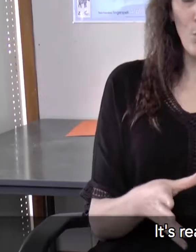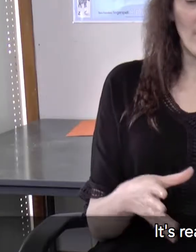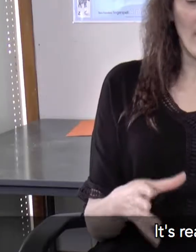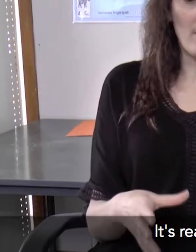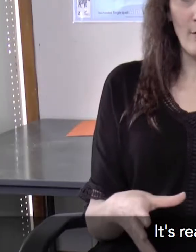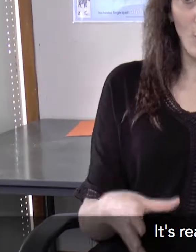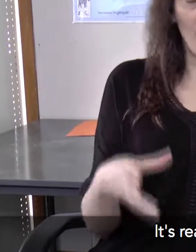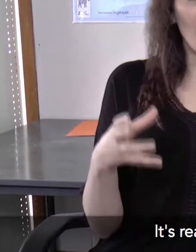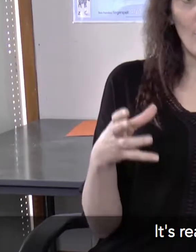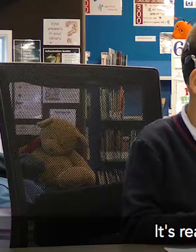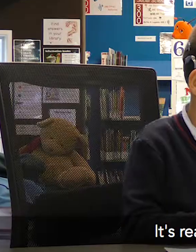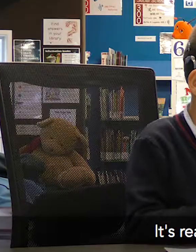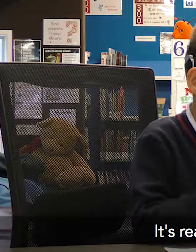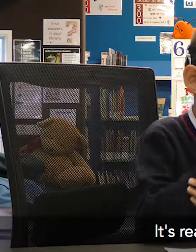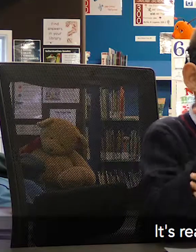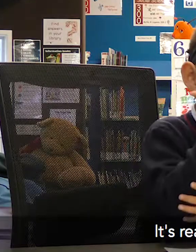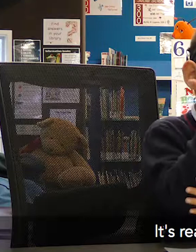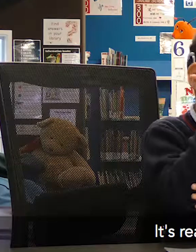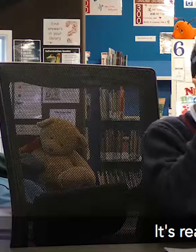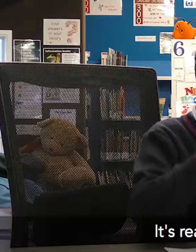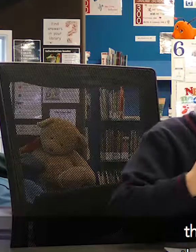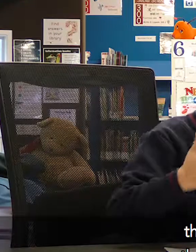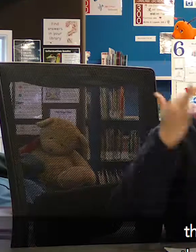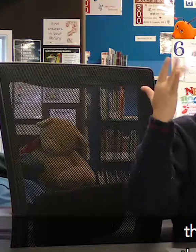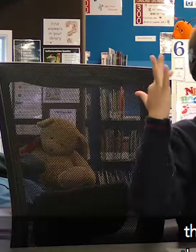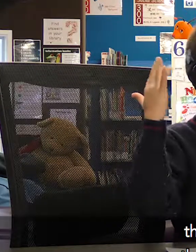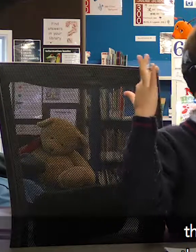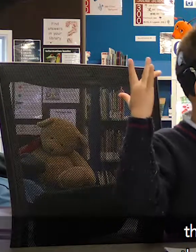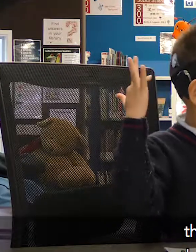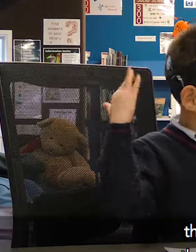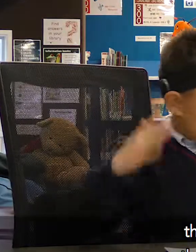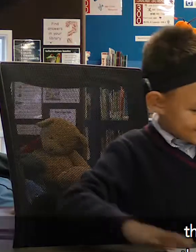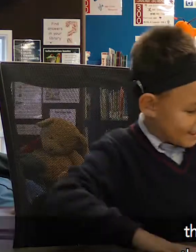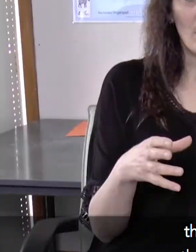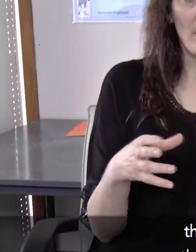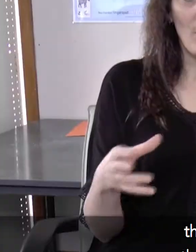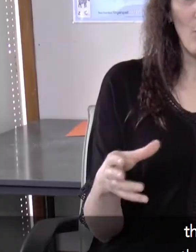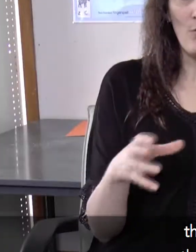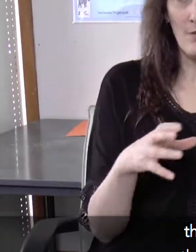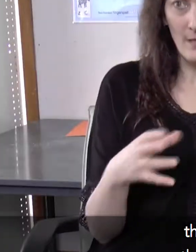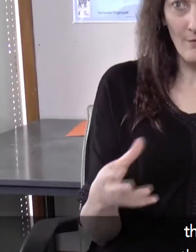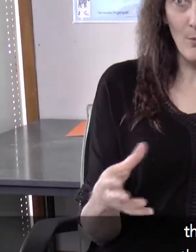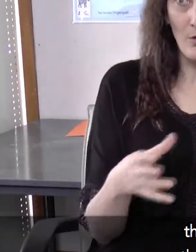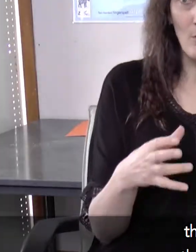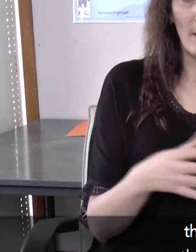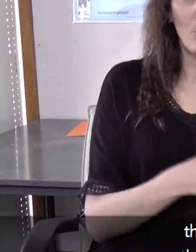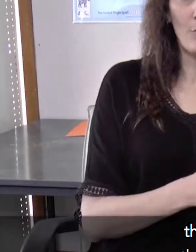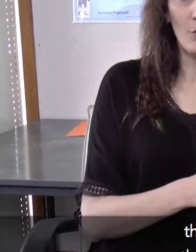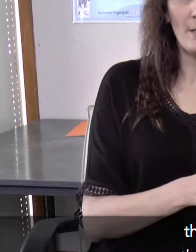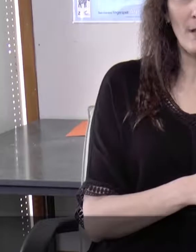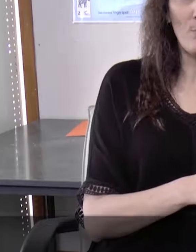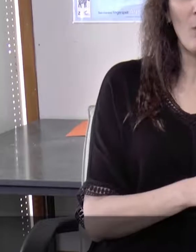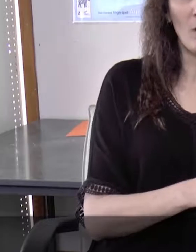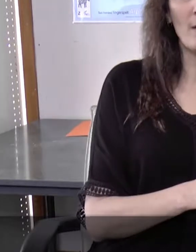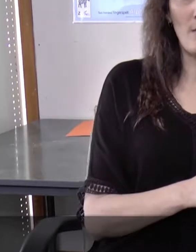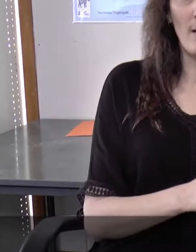really important that as they grow up and go through school with him, that they become bilingual as well, so that everybody's on an equal